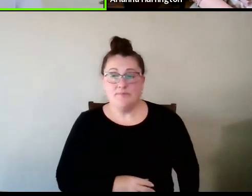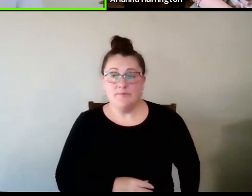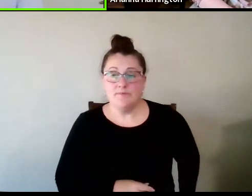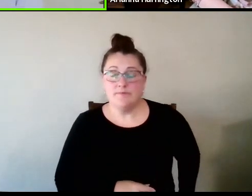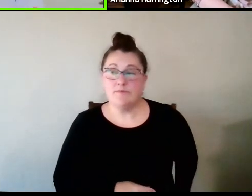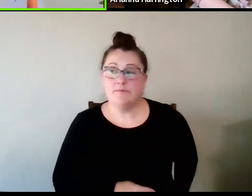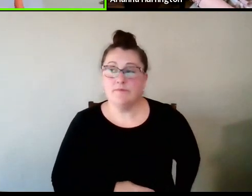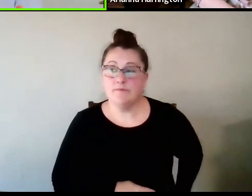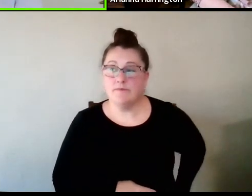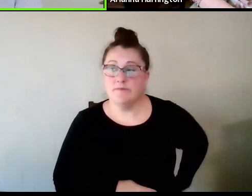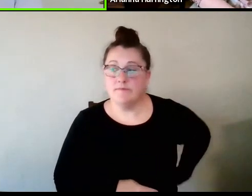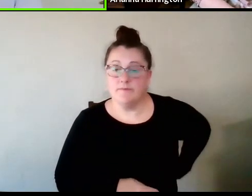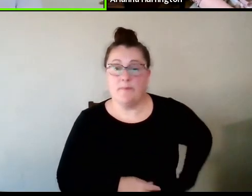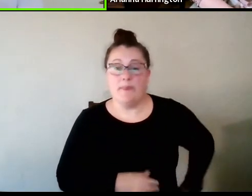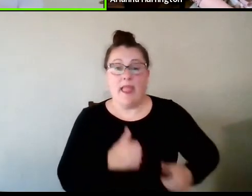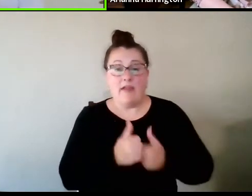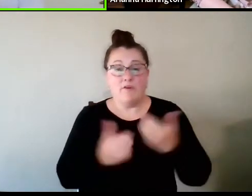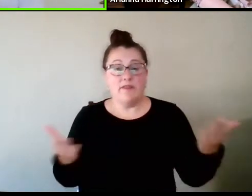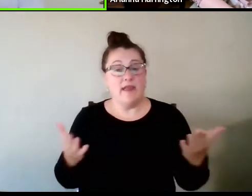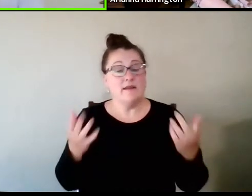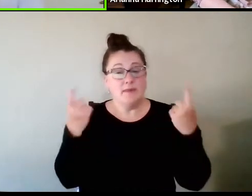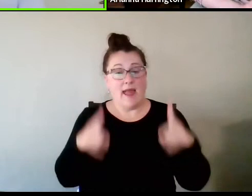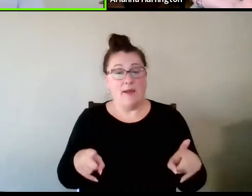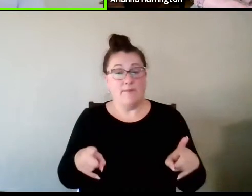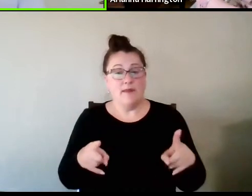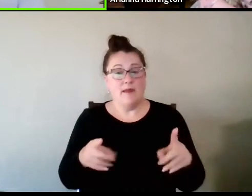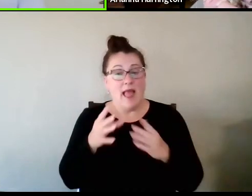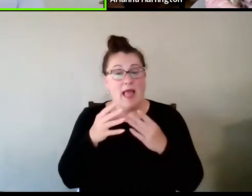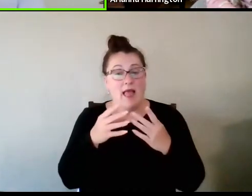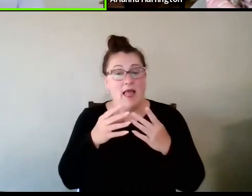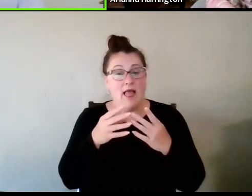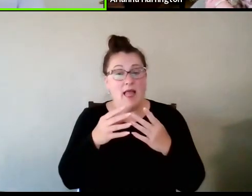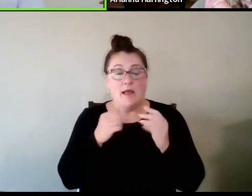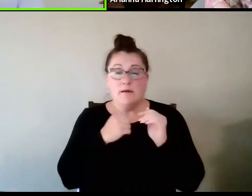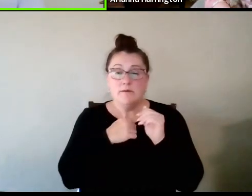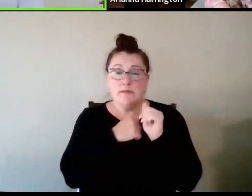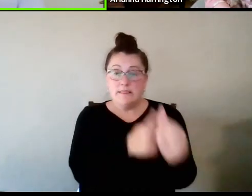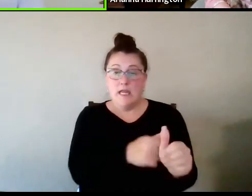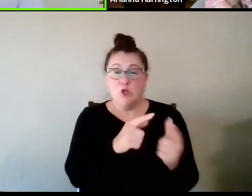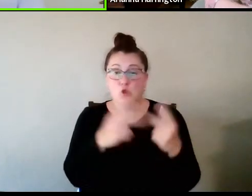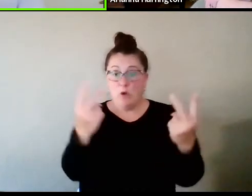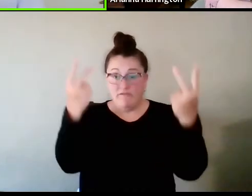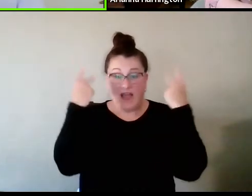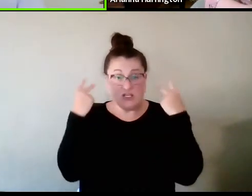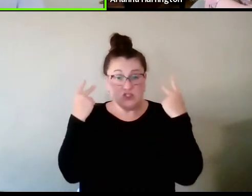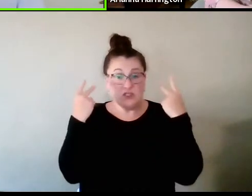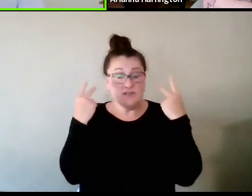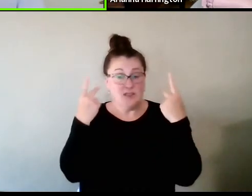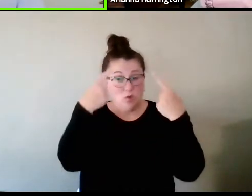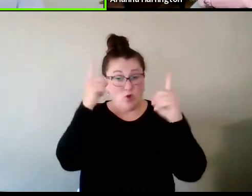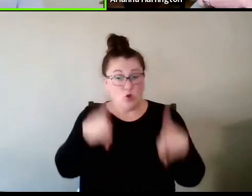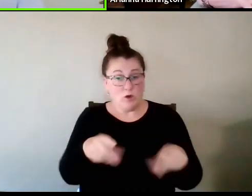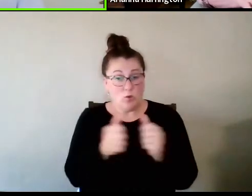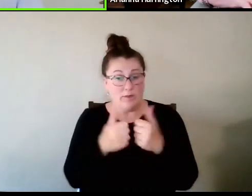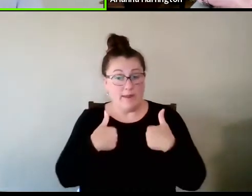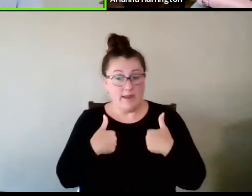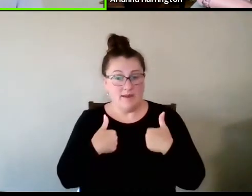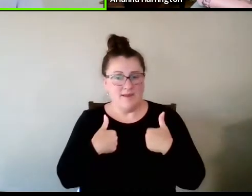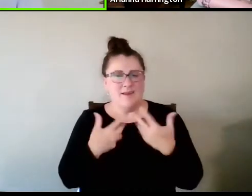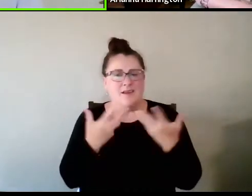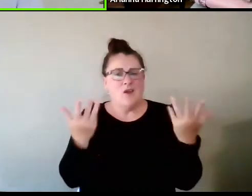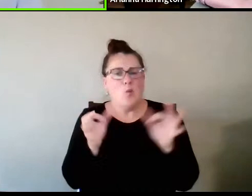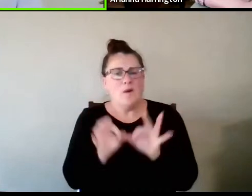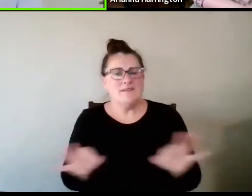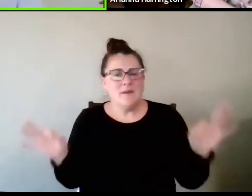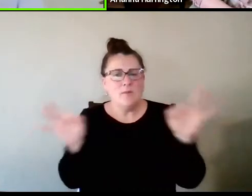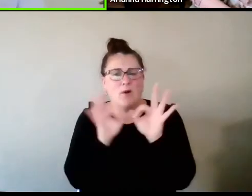through. Okay. And that has led to reflections. I know you'll agree with me on that, on the part of many, many people. I said, what is important?